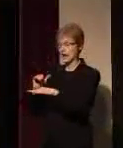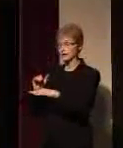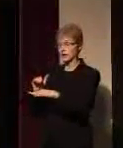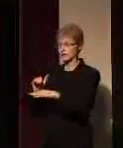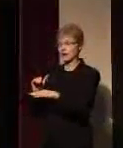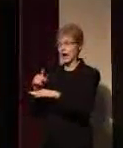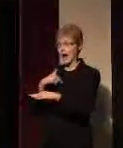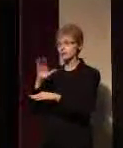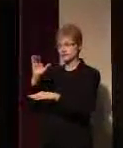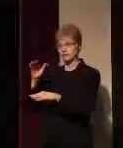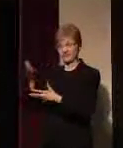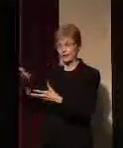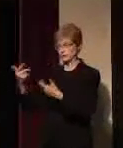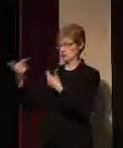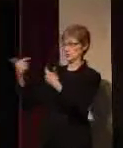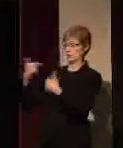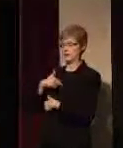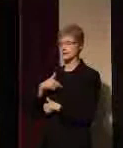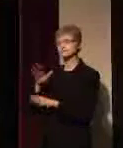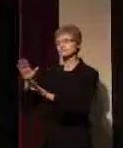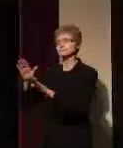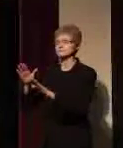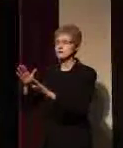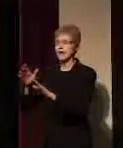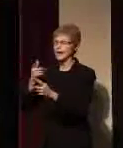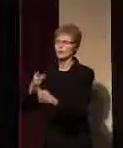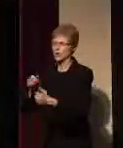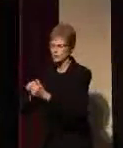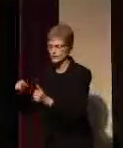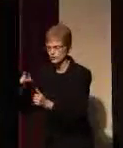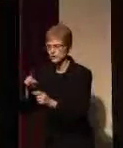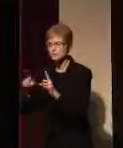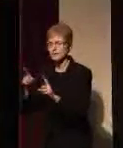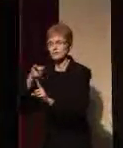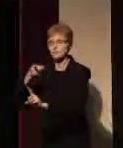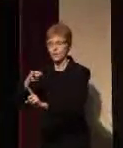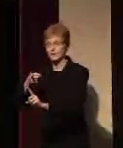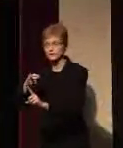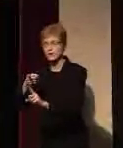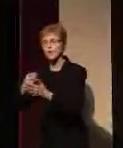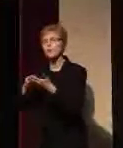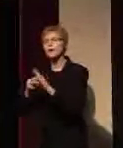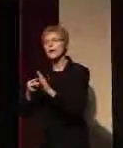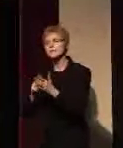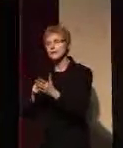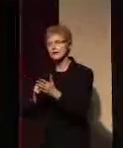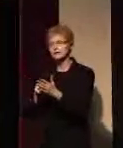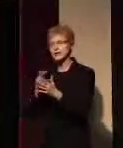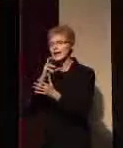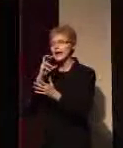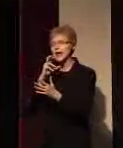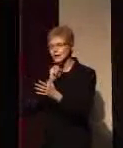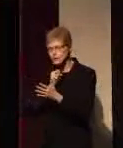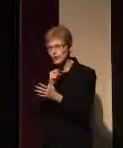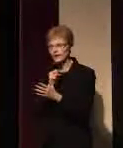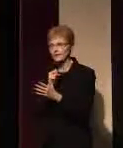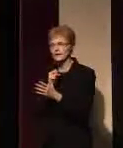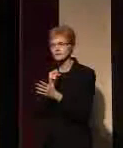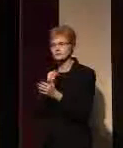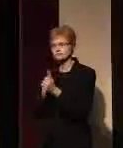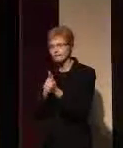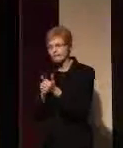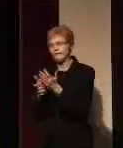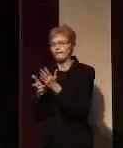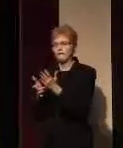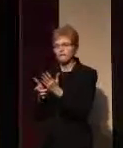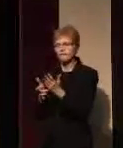at that night. Anyway, I don't want to argue. The thing is, what I meant by antiquated tactics